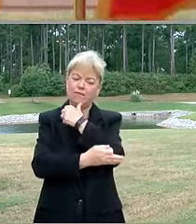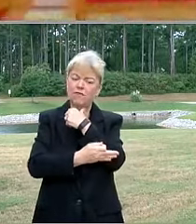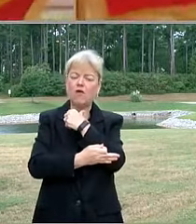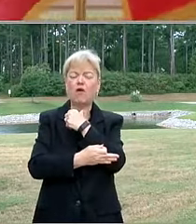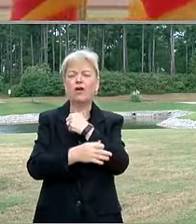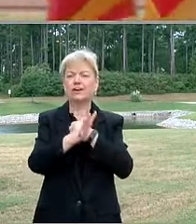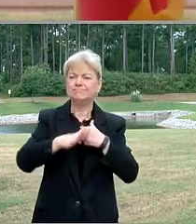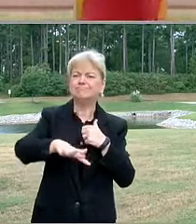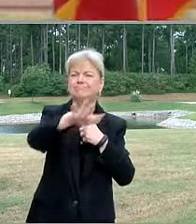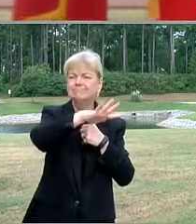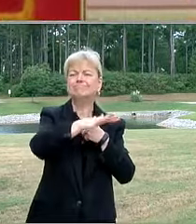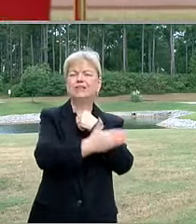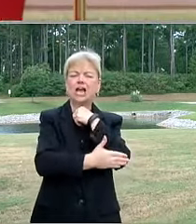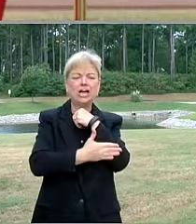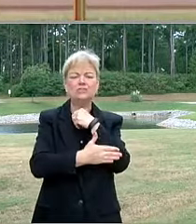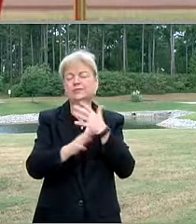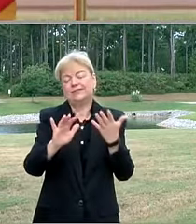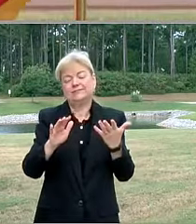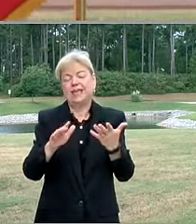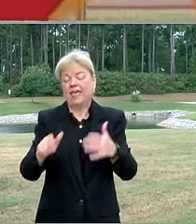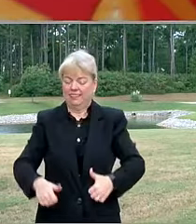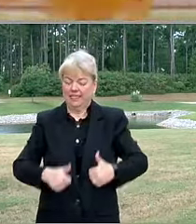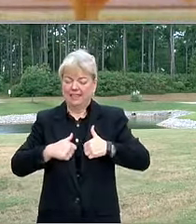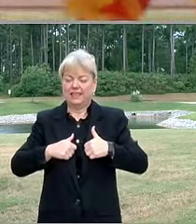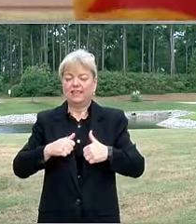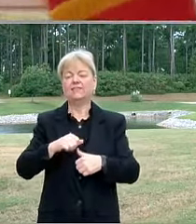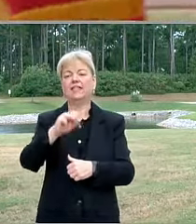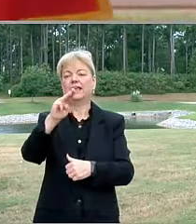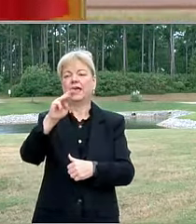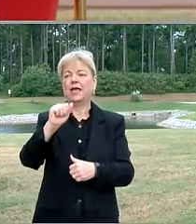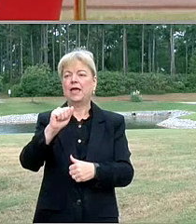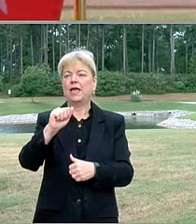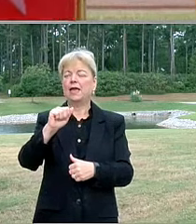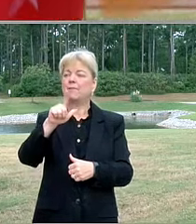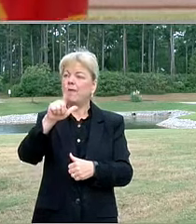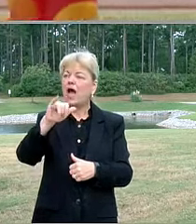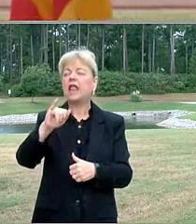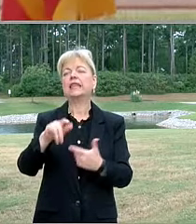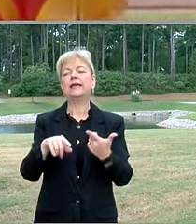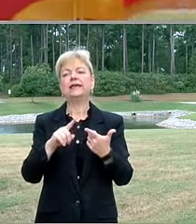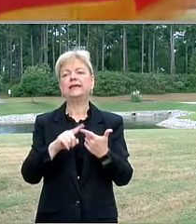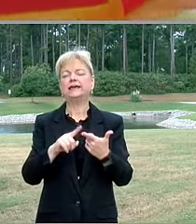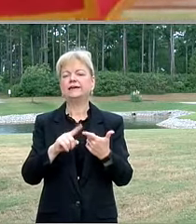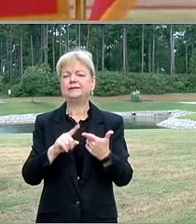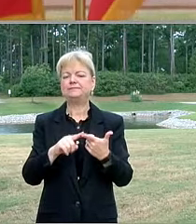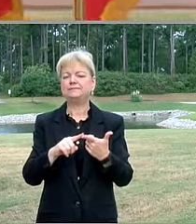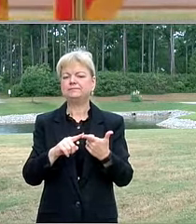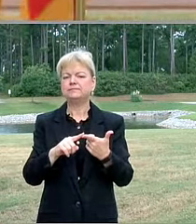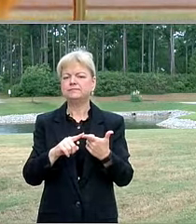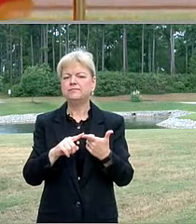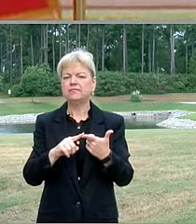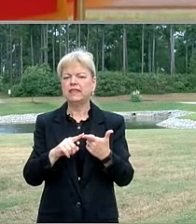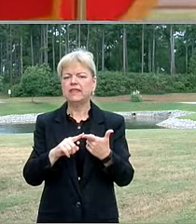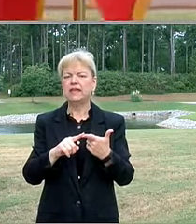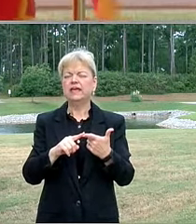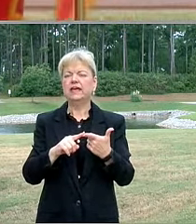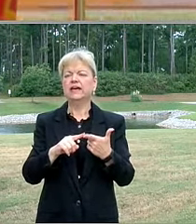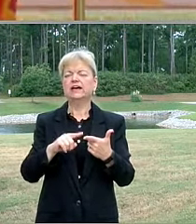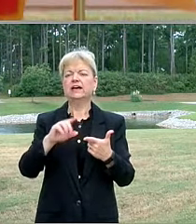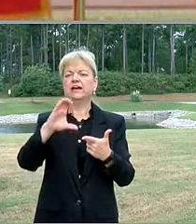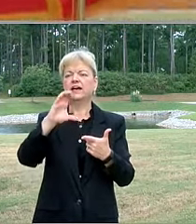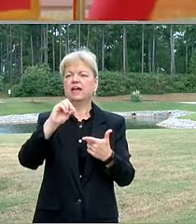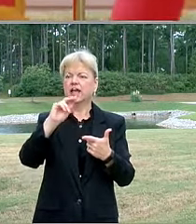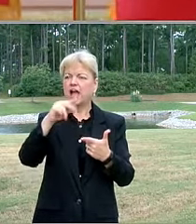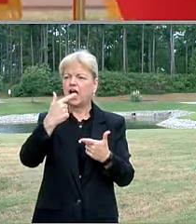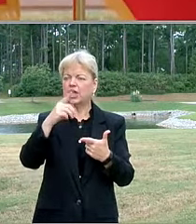right? And so they've lived in places like Mali, the Democratic Republic of Congo. They've